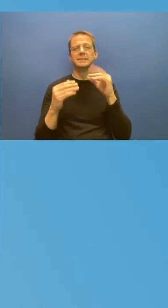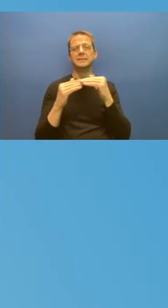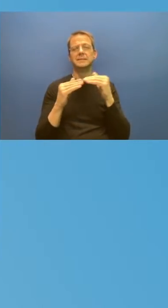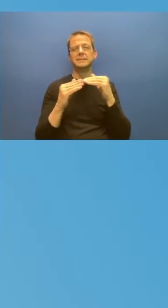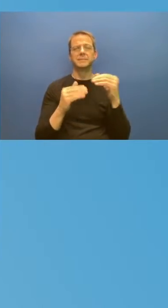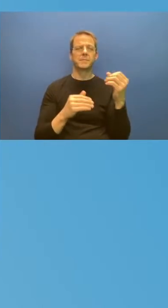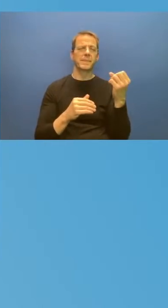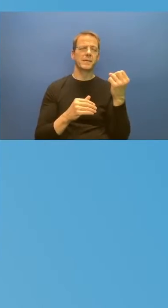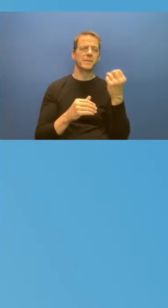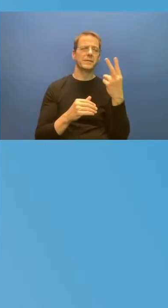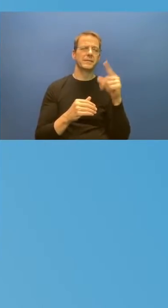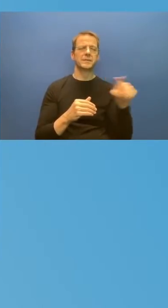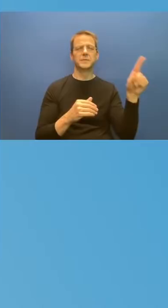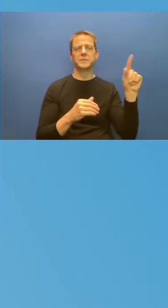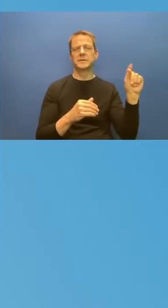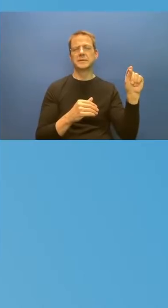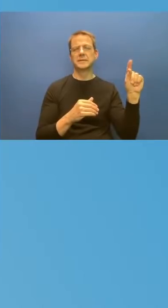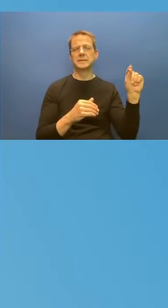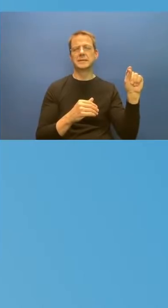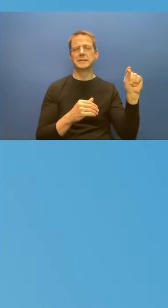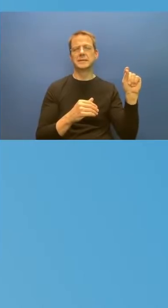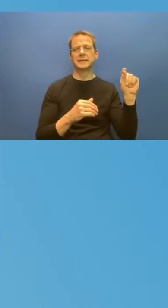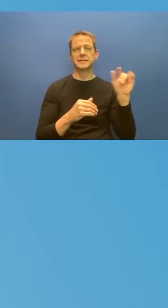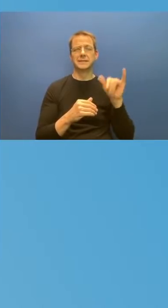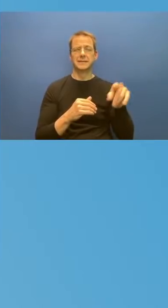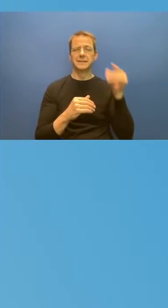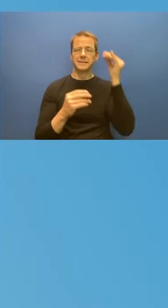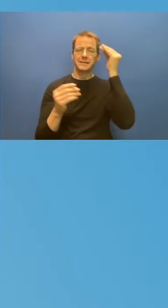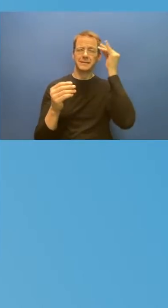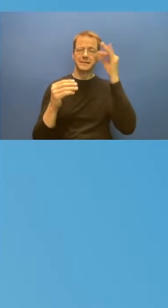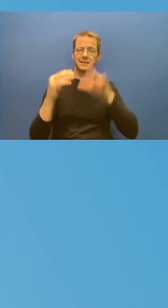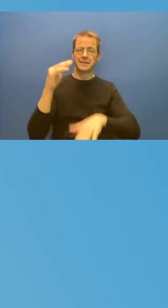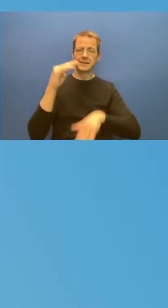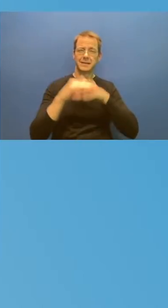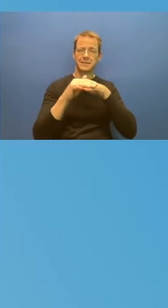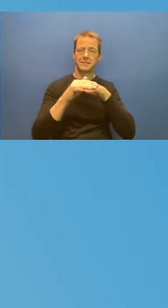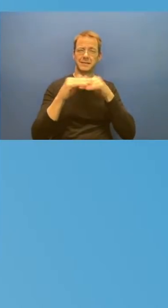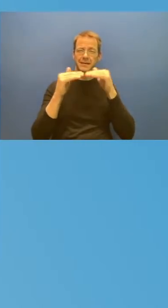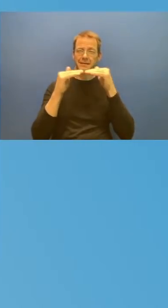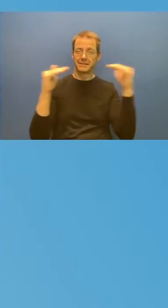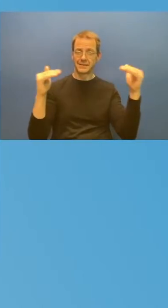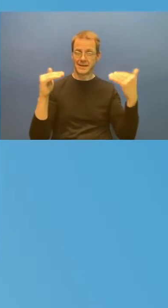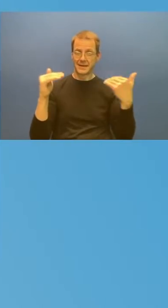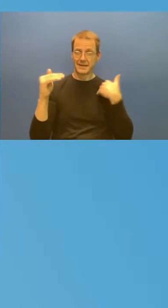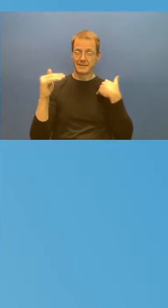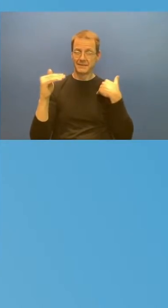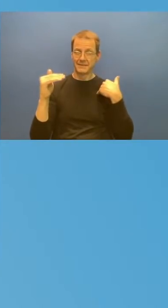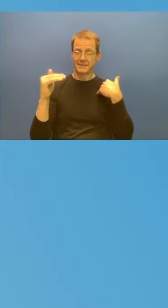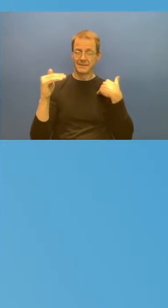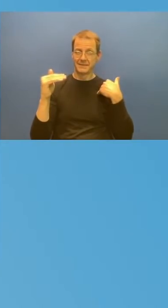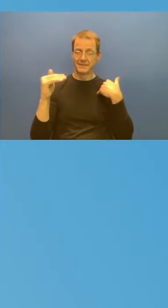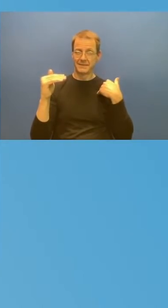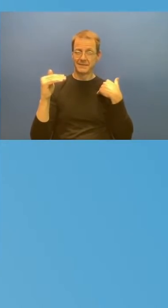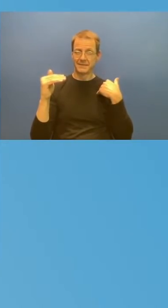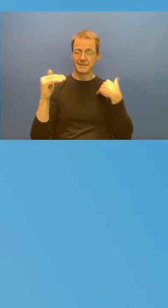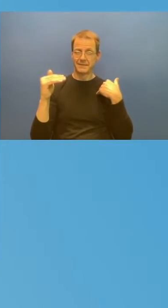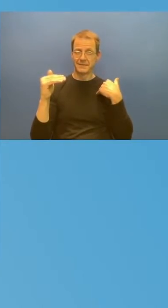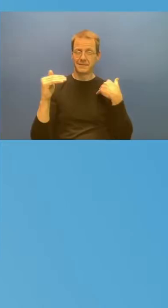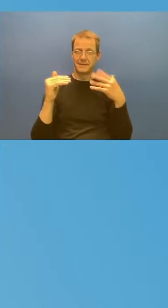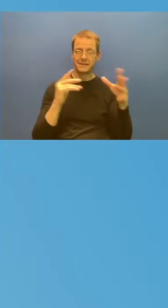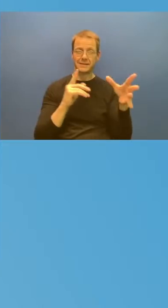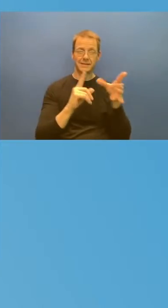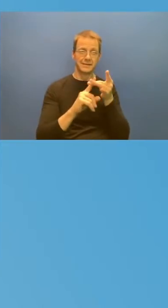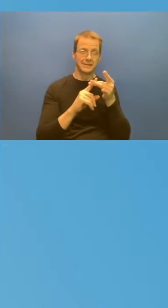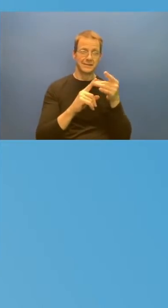kind of along with that, does the fact that there's asymptomatic transmission change the evolutionary pressures over